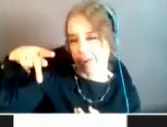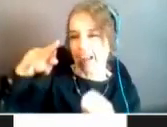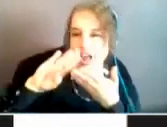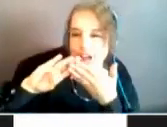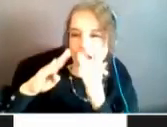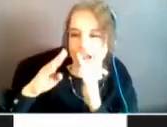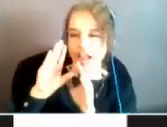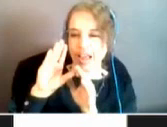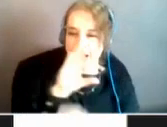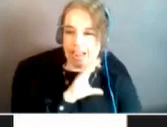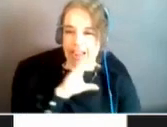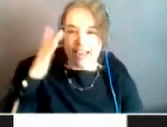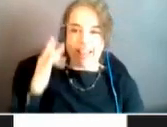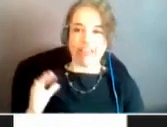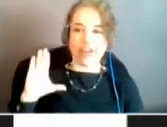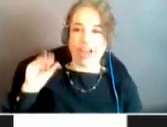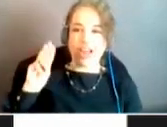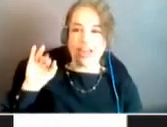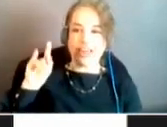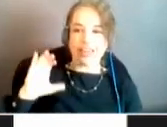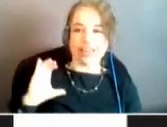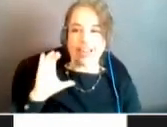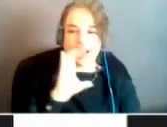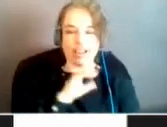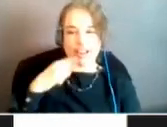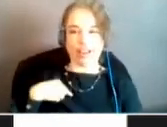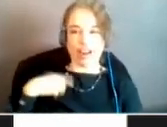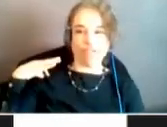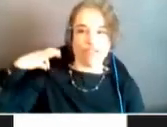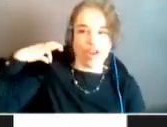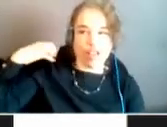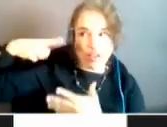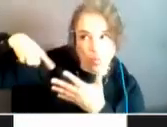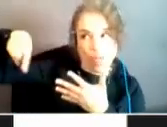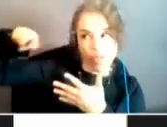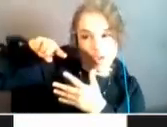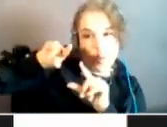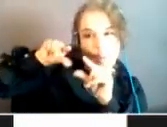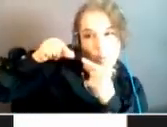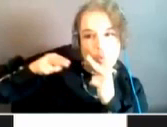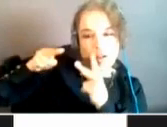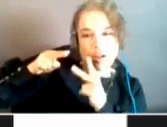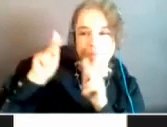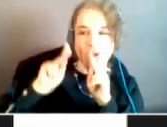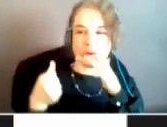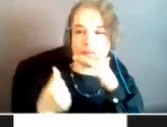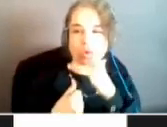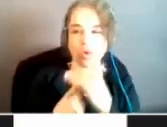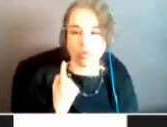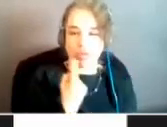committee, California committee, of which I am a volunteer with them, about people who are isolated and